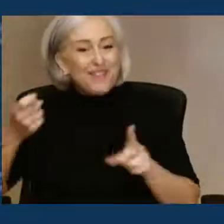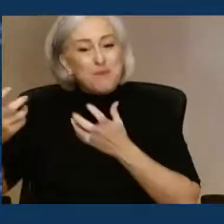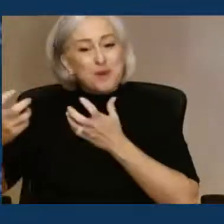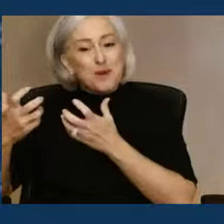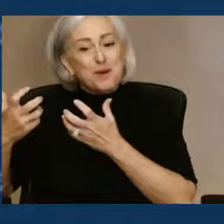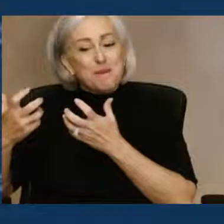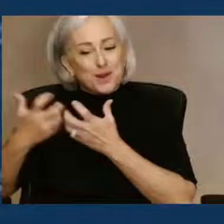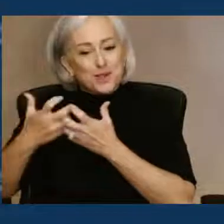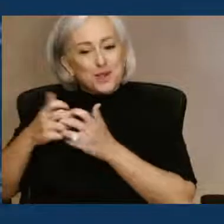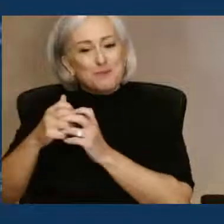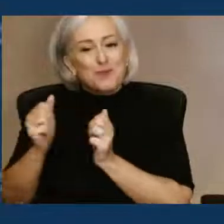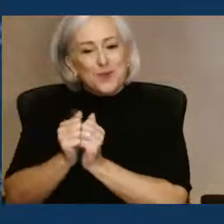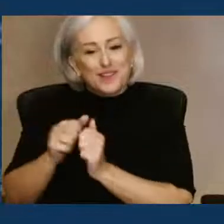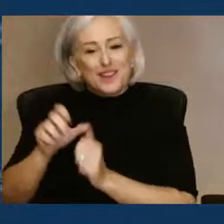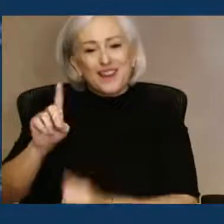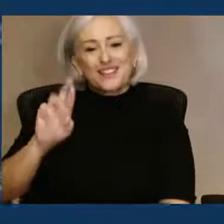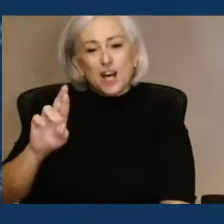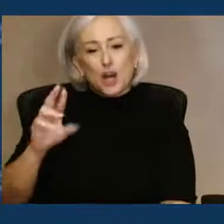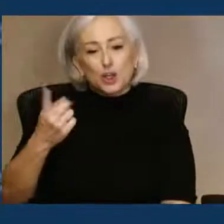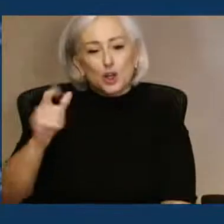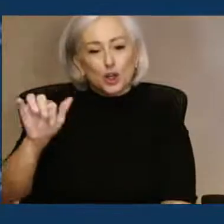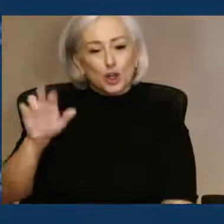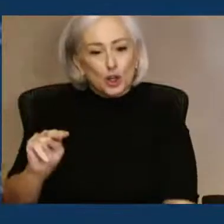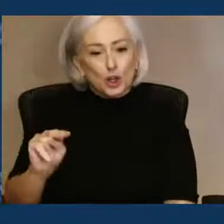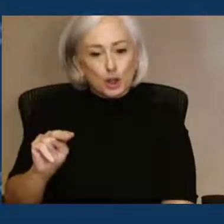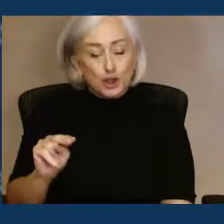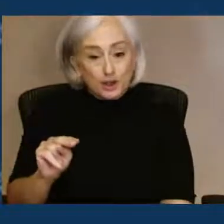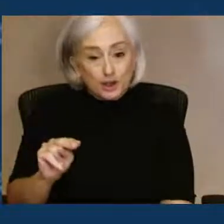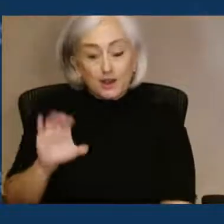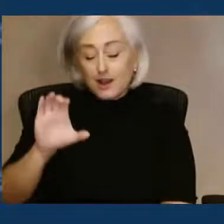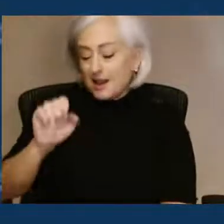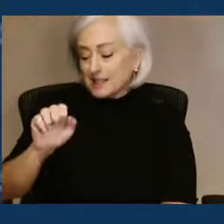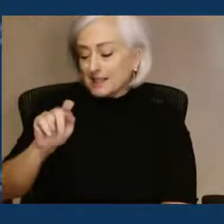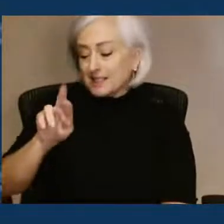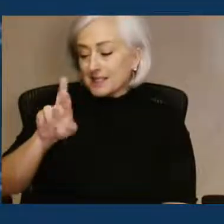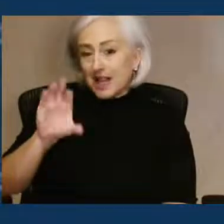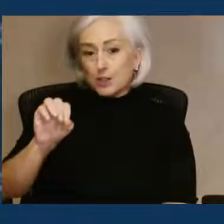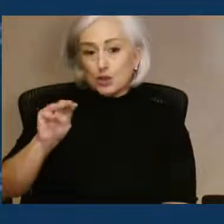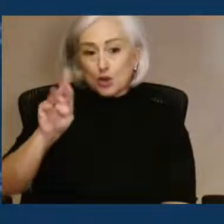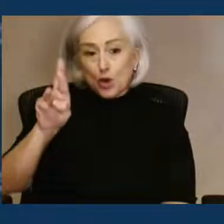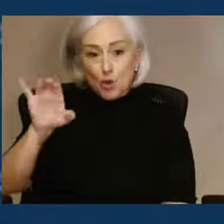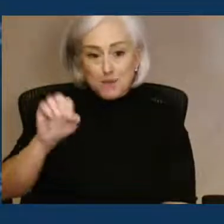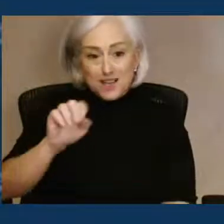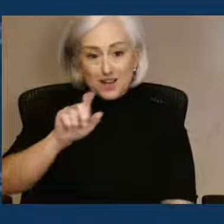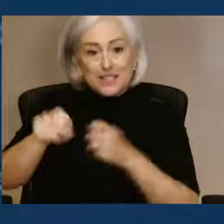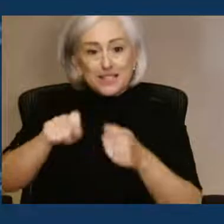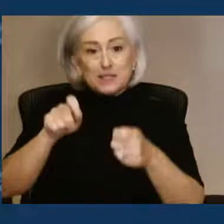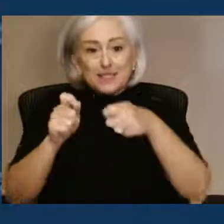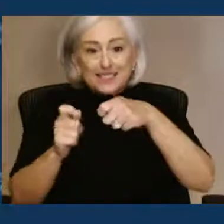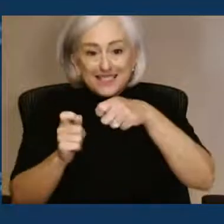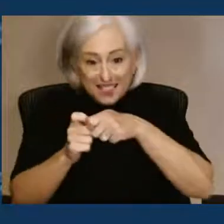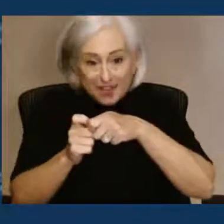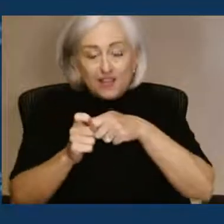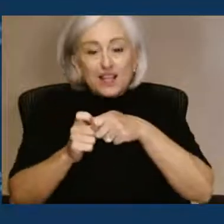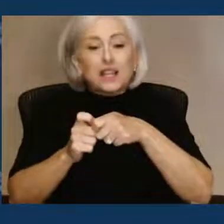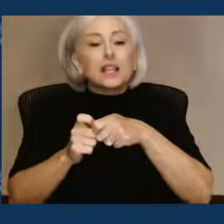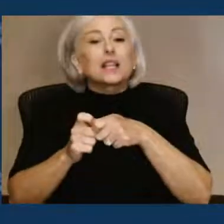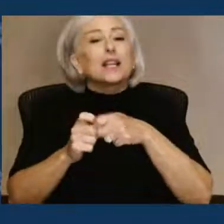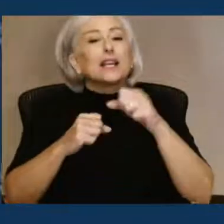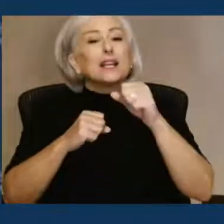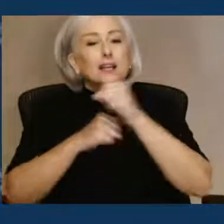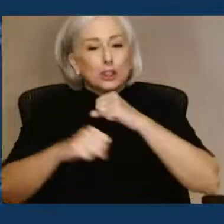Gerton. So, what we know is the centromere is a specialized DNA sequence of a chromosome, and it has two structural